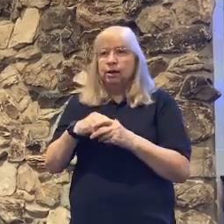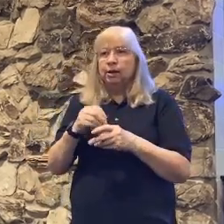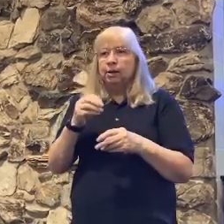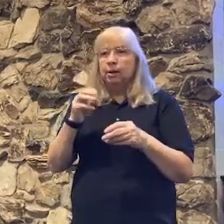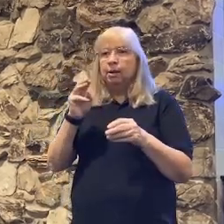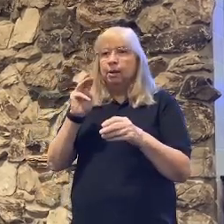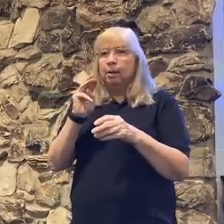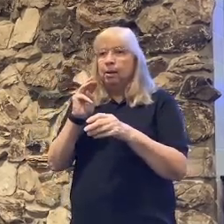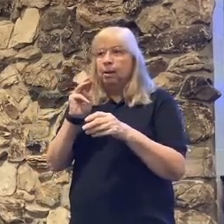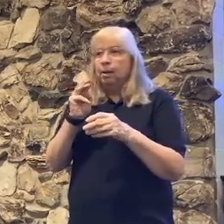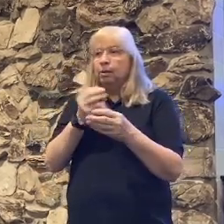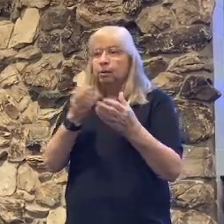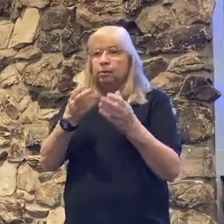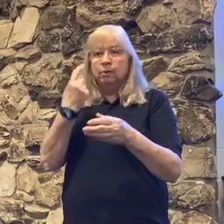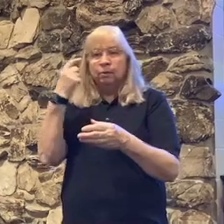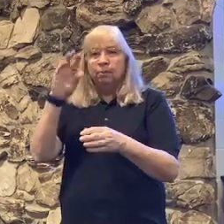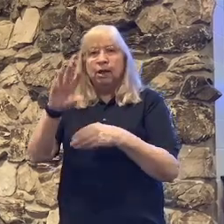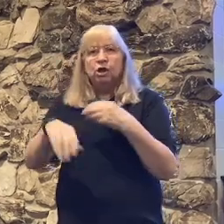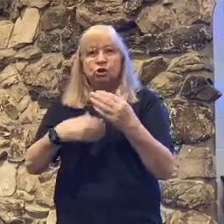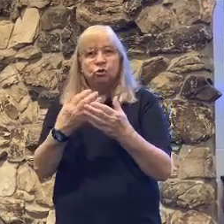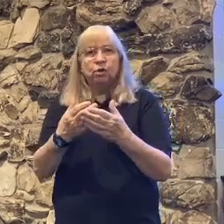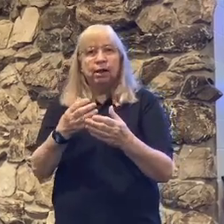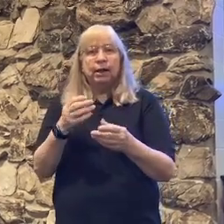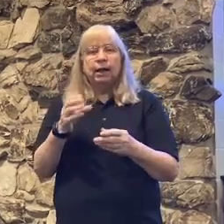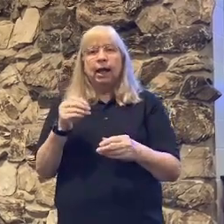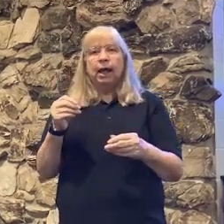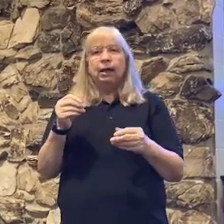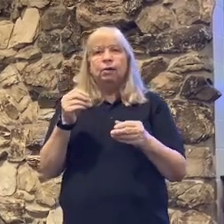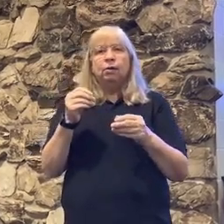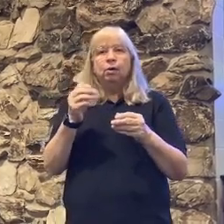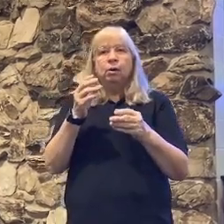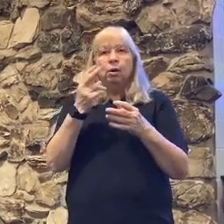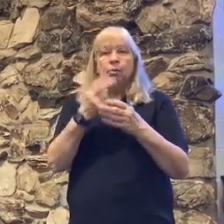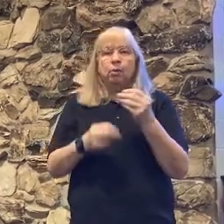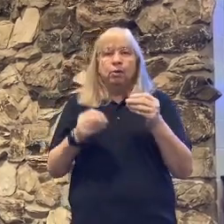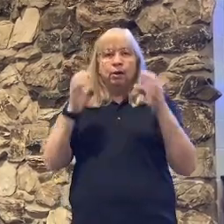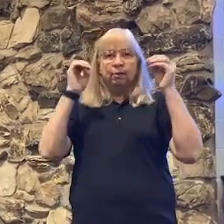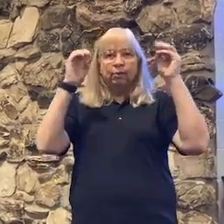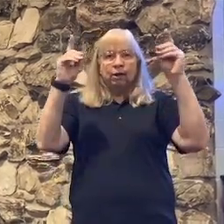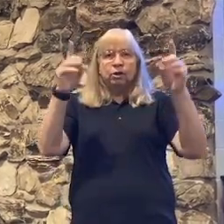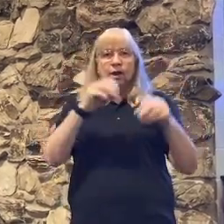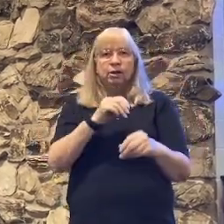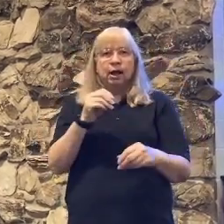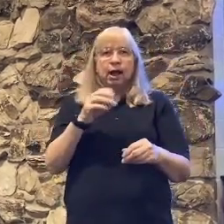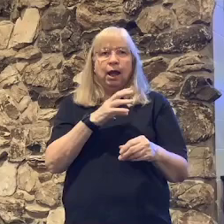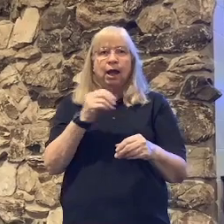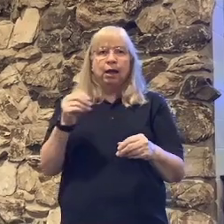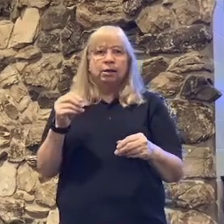that just bring great joy to me, both in education as well as in